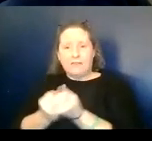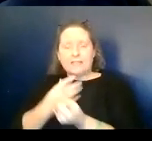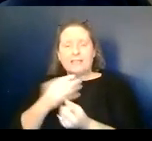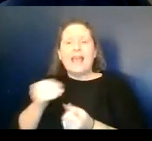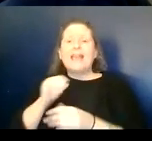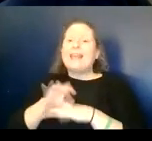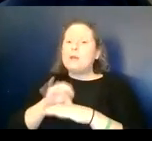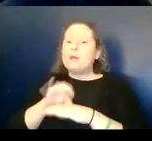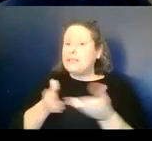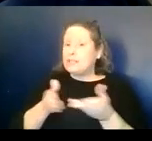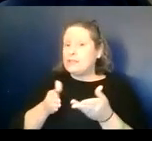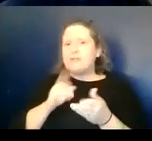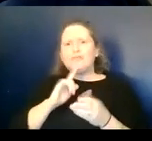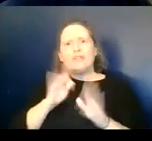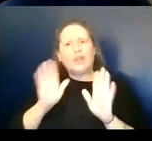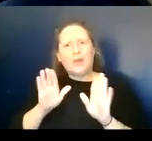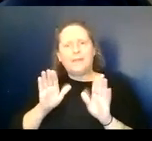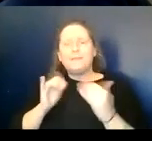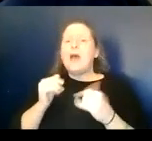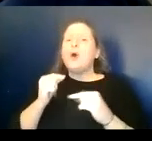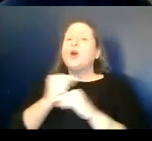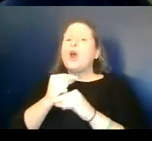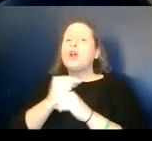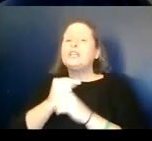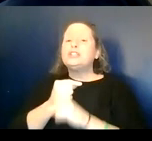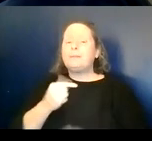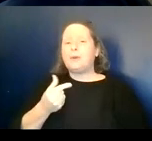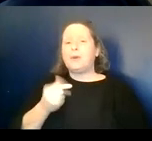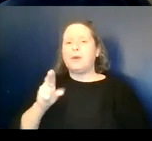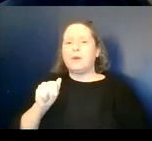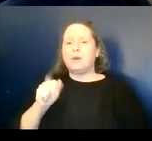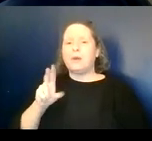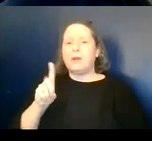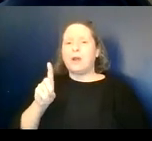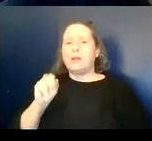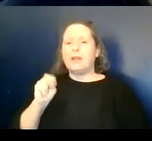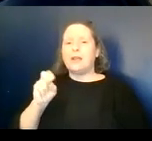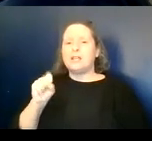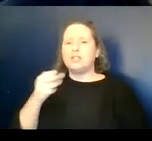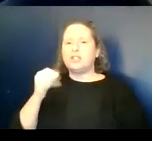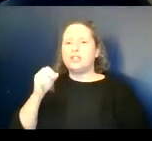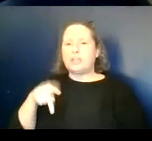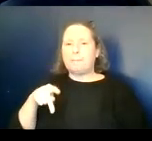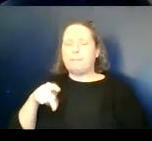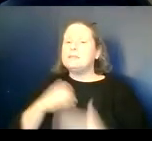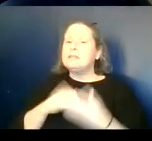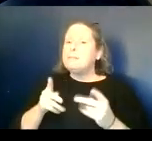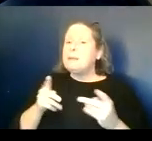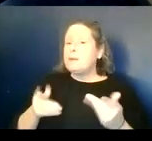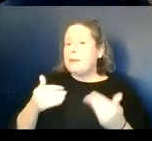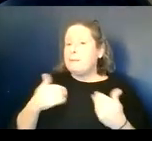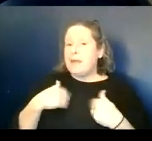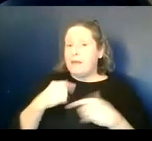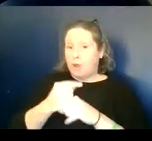Okay, let's talk about guardianship. So some of you may have guardians, which is a legal relationship between